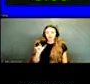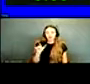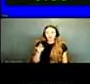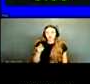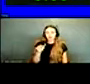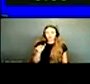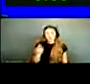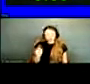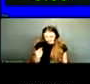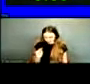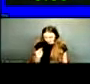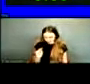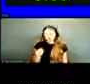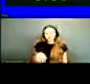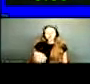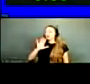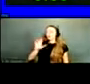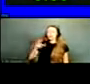Councilmember Pinto?